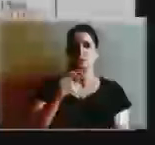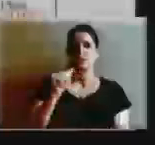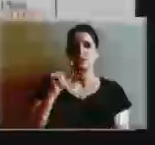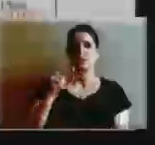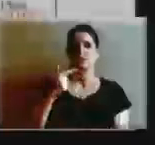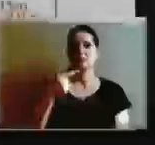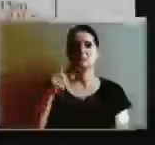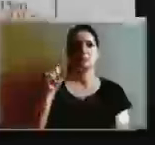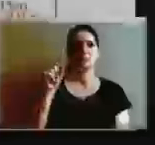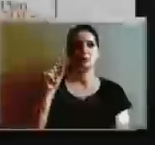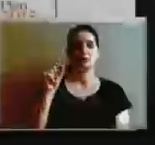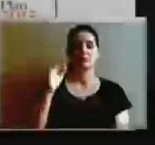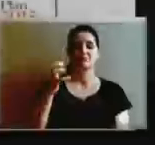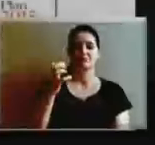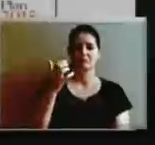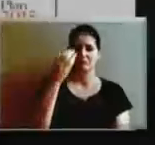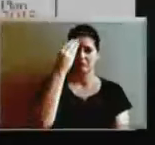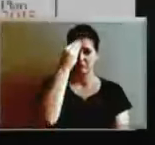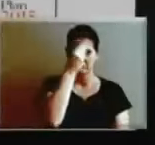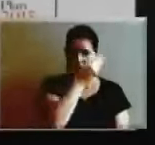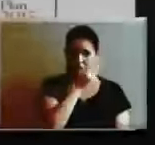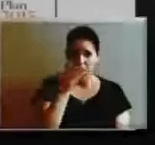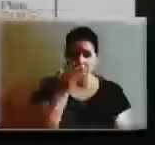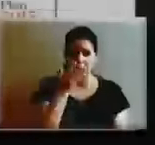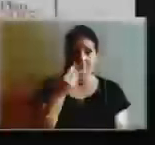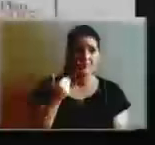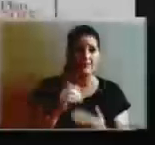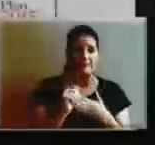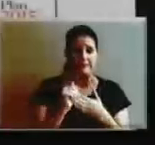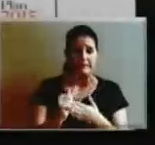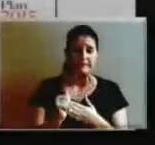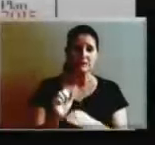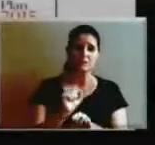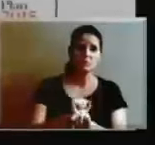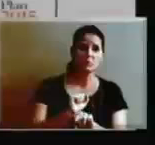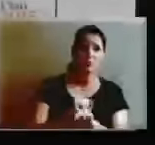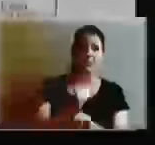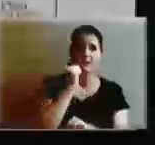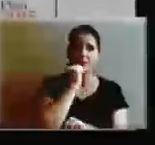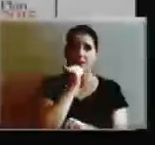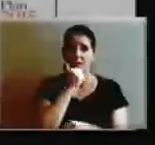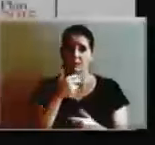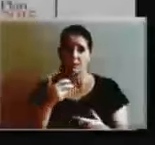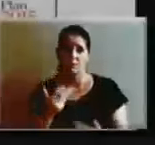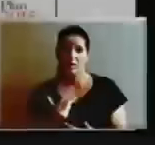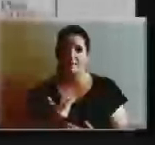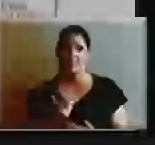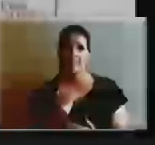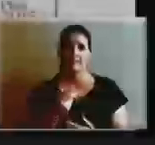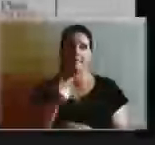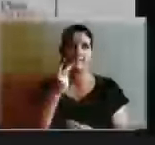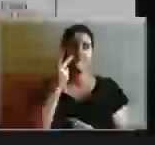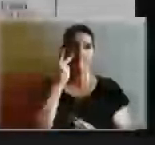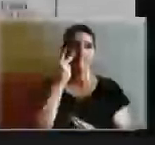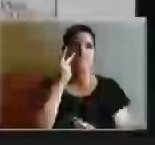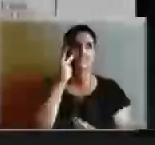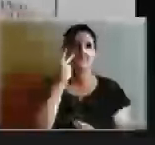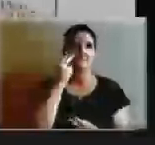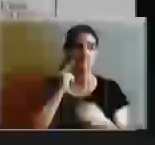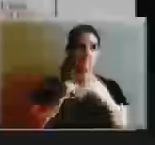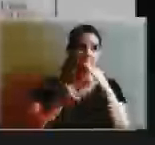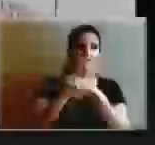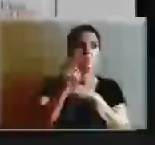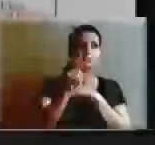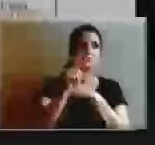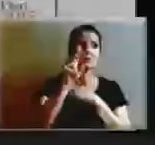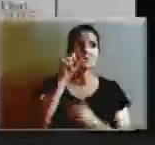What I want to remind everybody is that what guides our work every day in the Jefferson County Public School System is Vision 2015. And